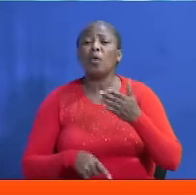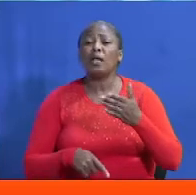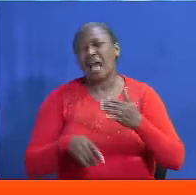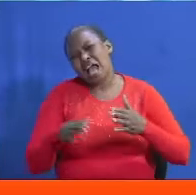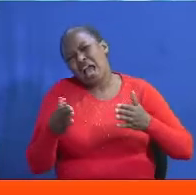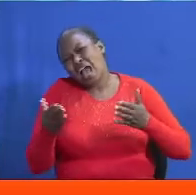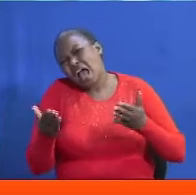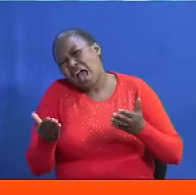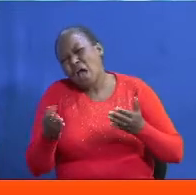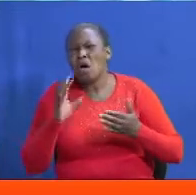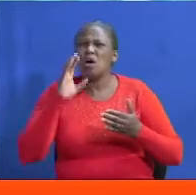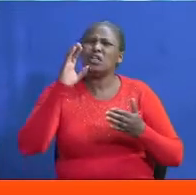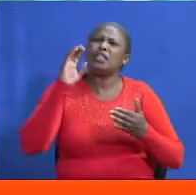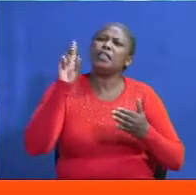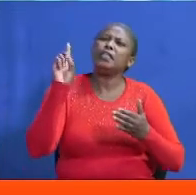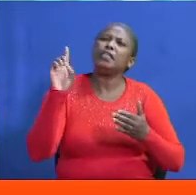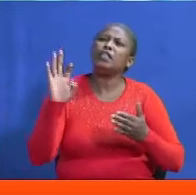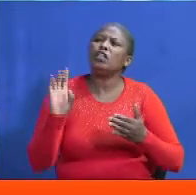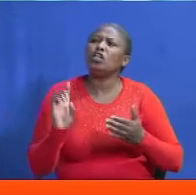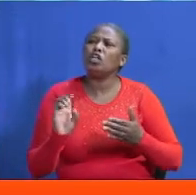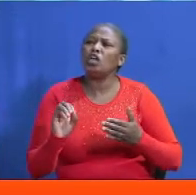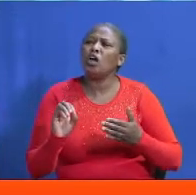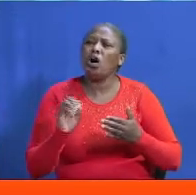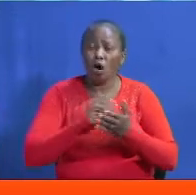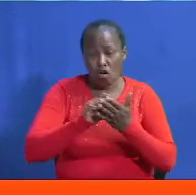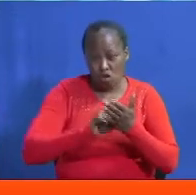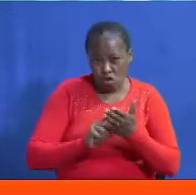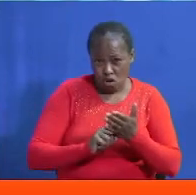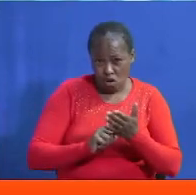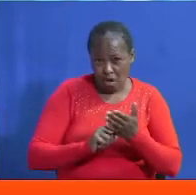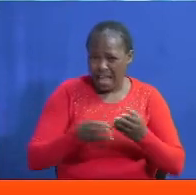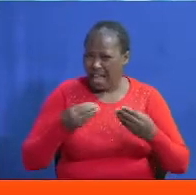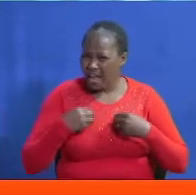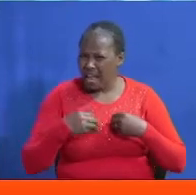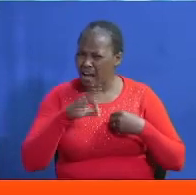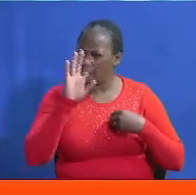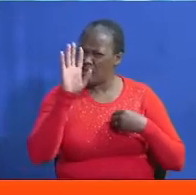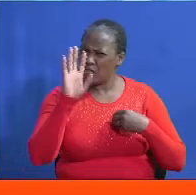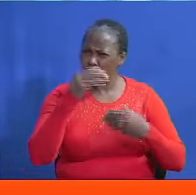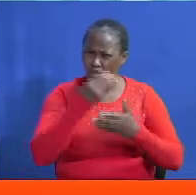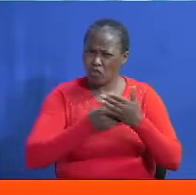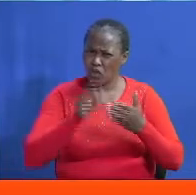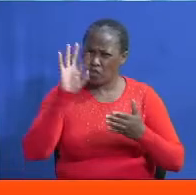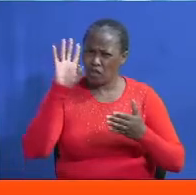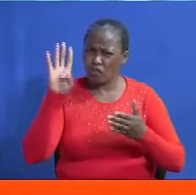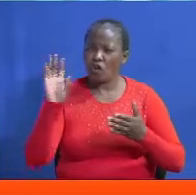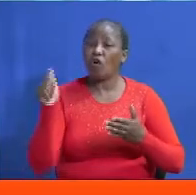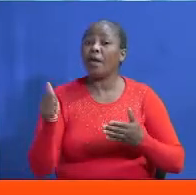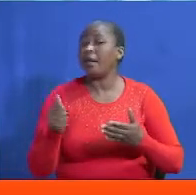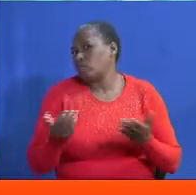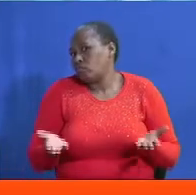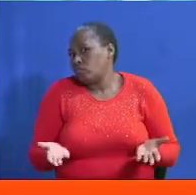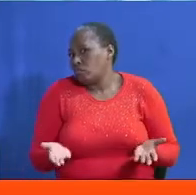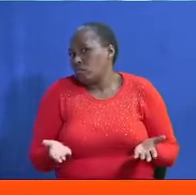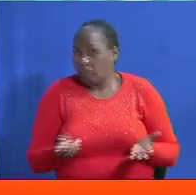how did the CTOs fill form 34Bs and they did not have form the 34. Other form 34As? Yeah. So like